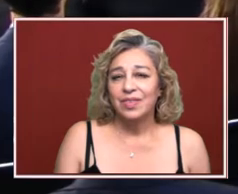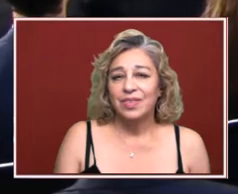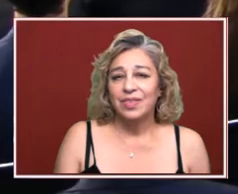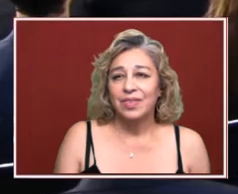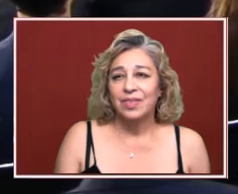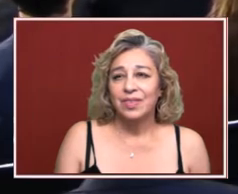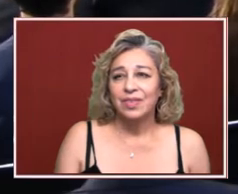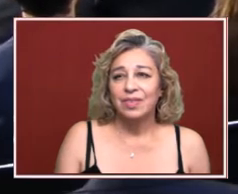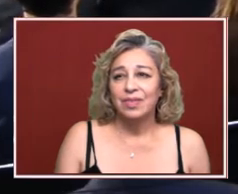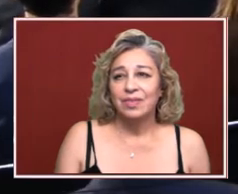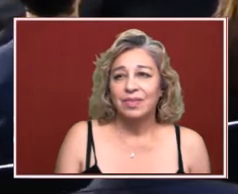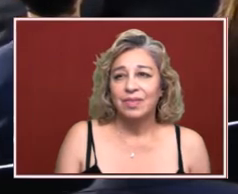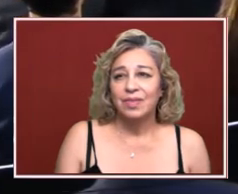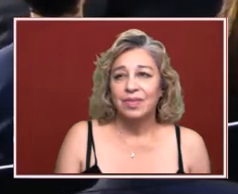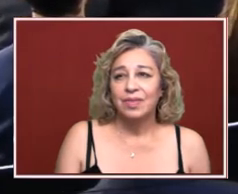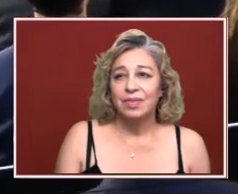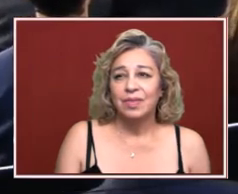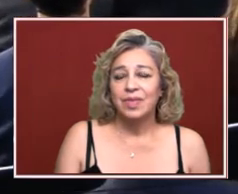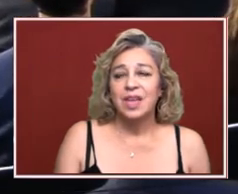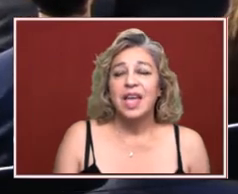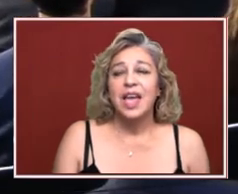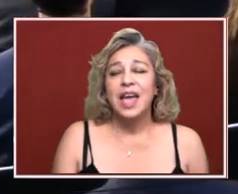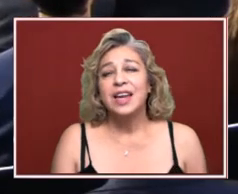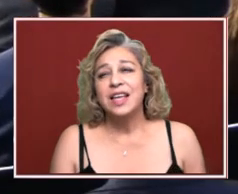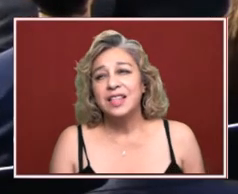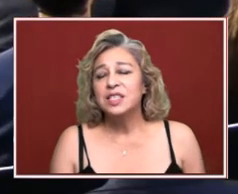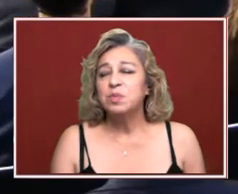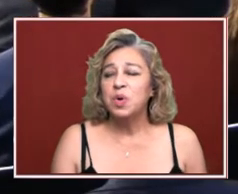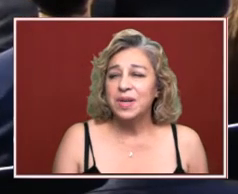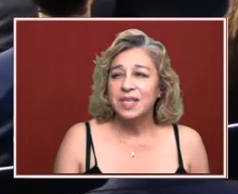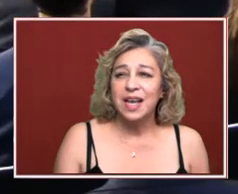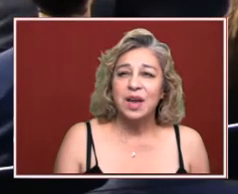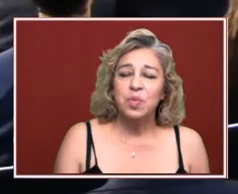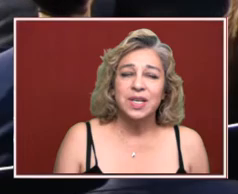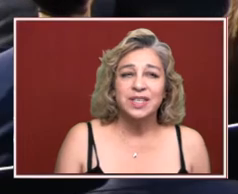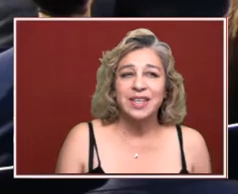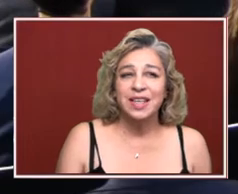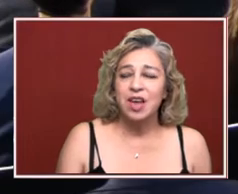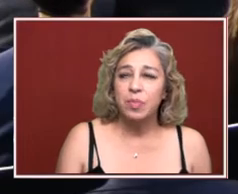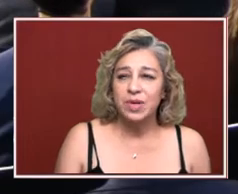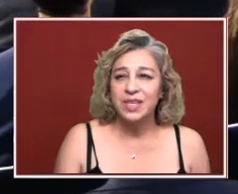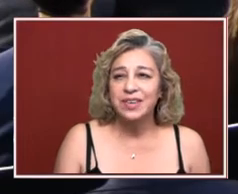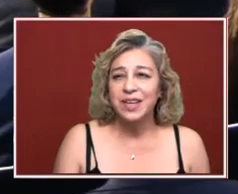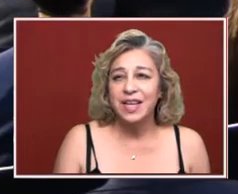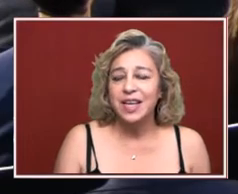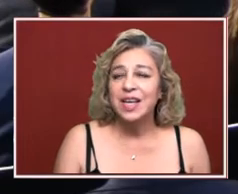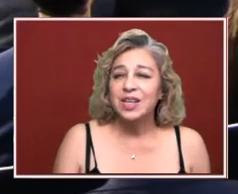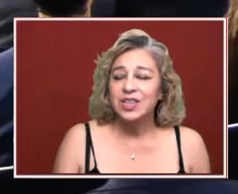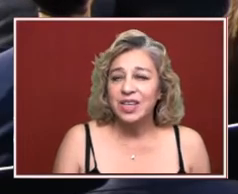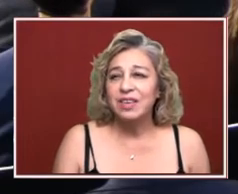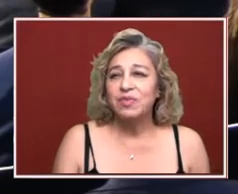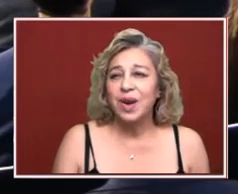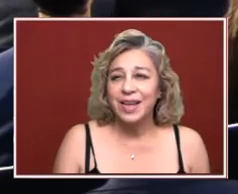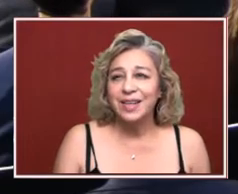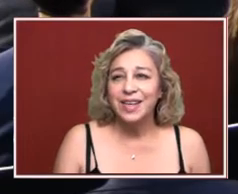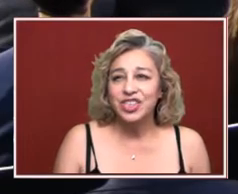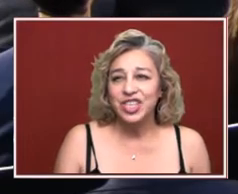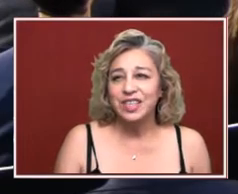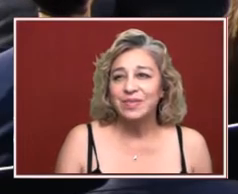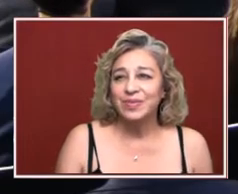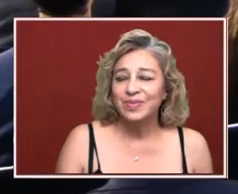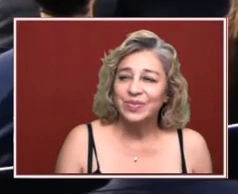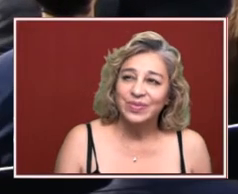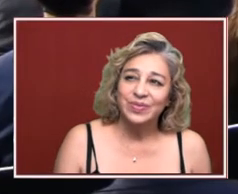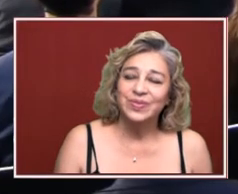para hacer un reconocimiento. And at this moment, I want to take the opportunity to give